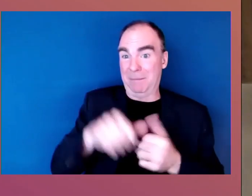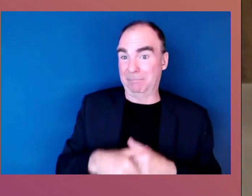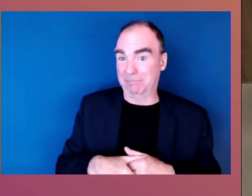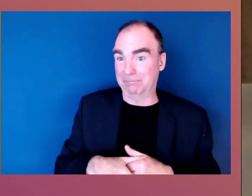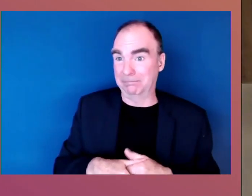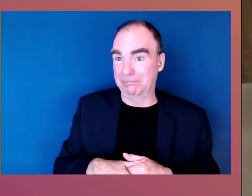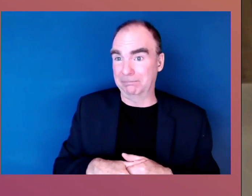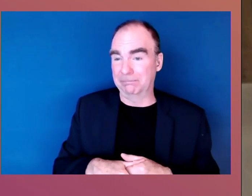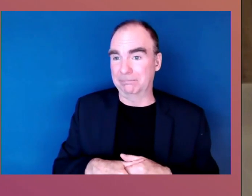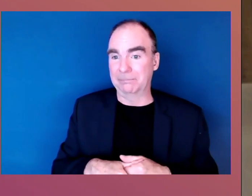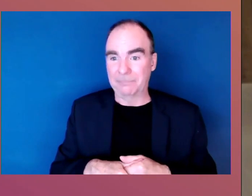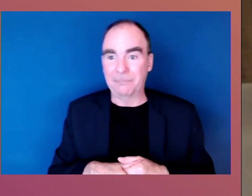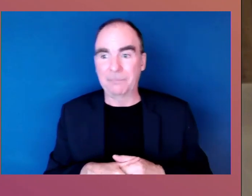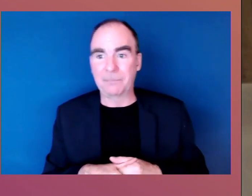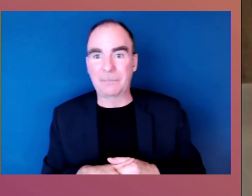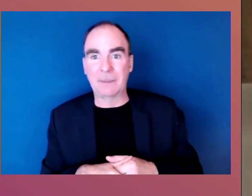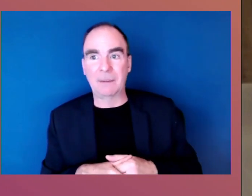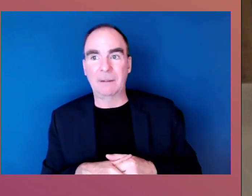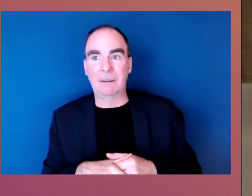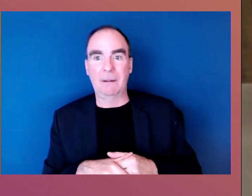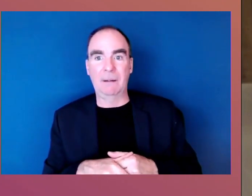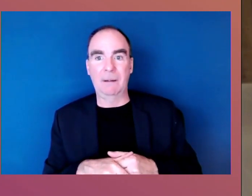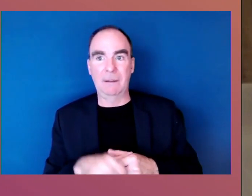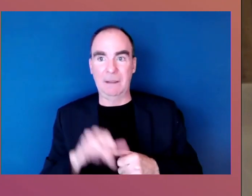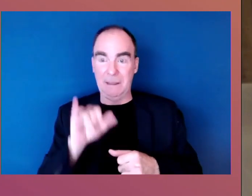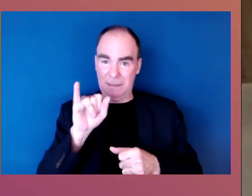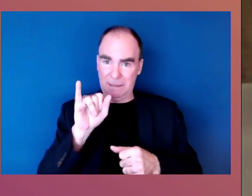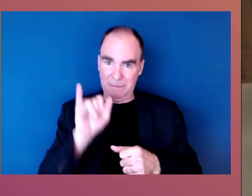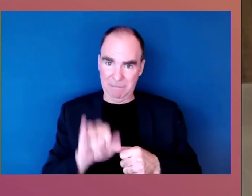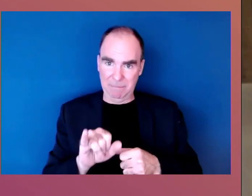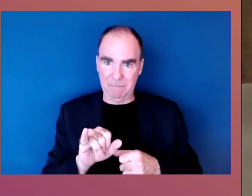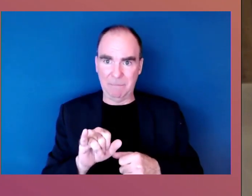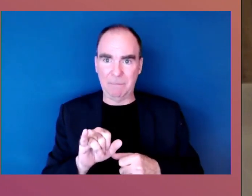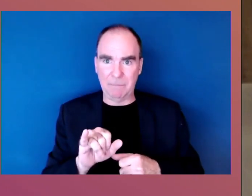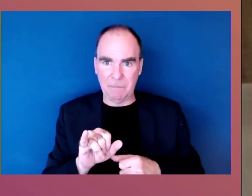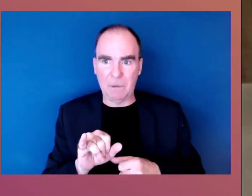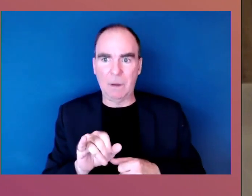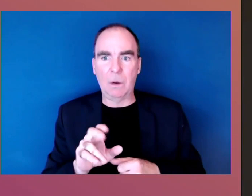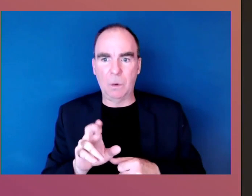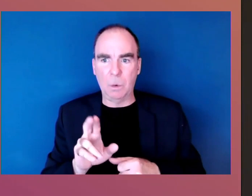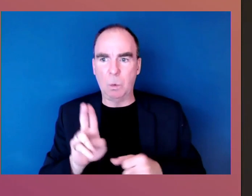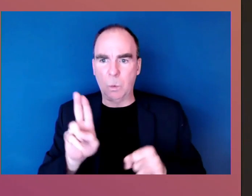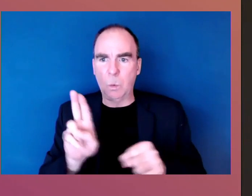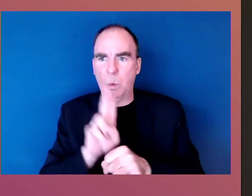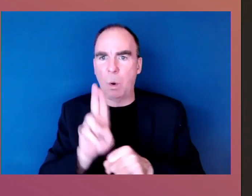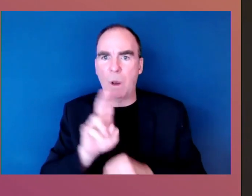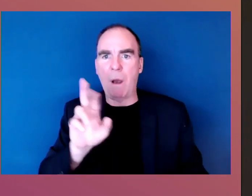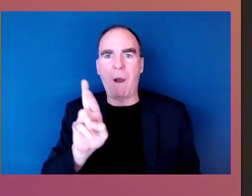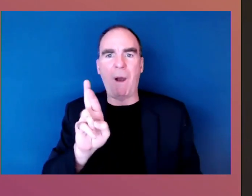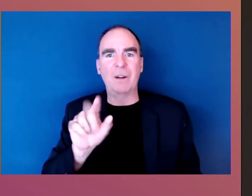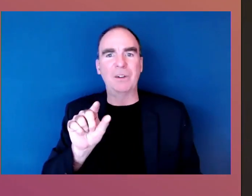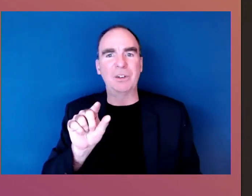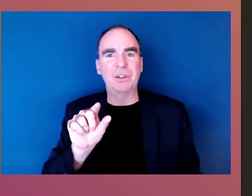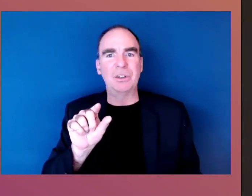For this queue navigation, we also use the pedestrian detection with RGBD camera here as well.